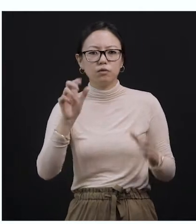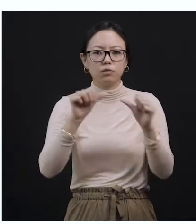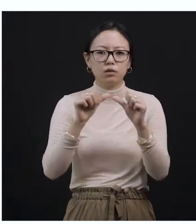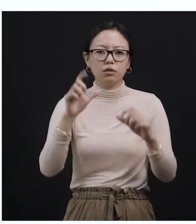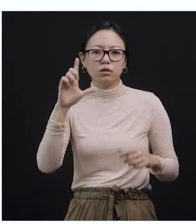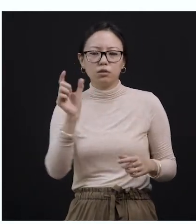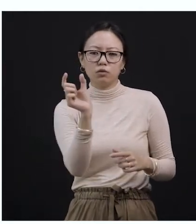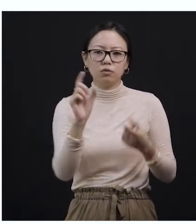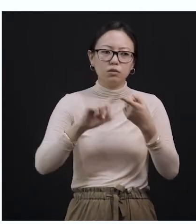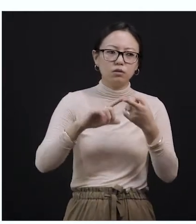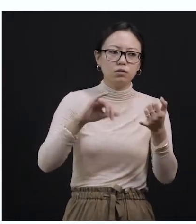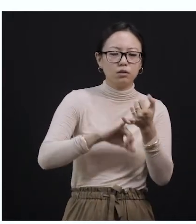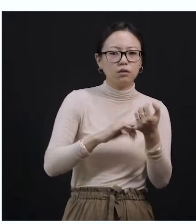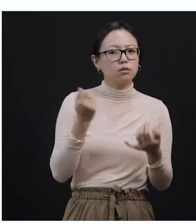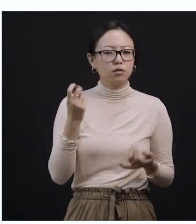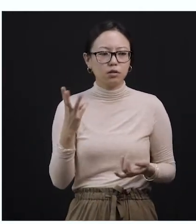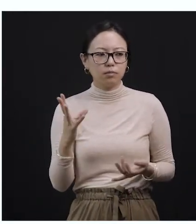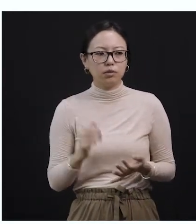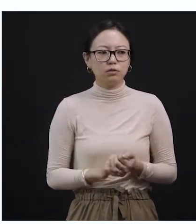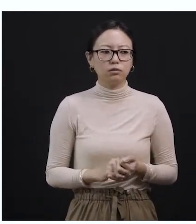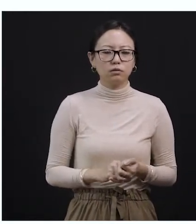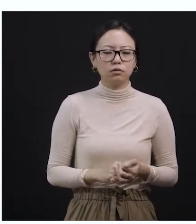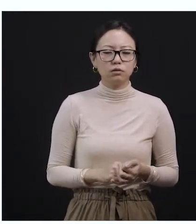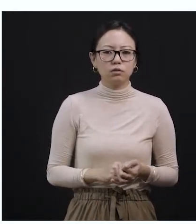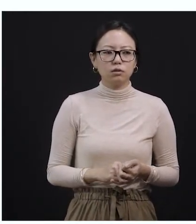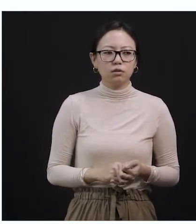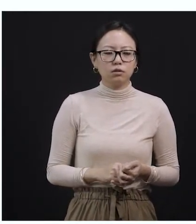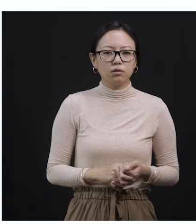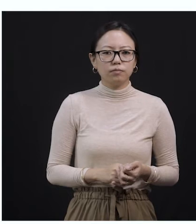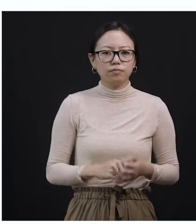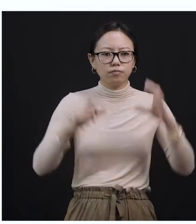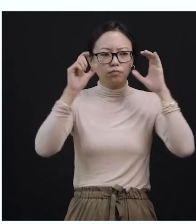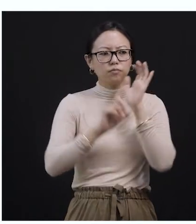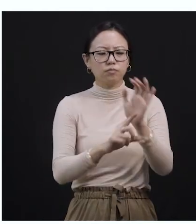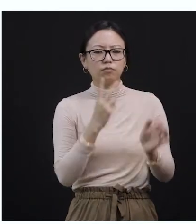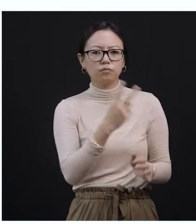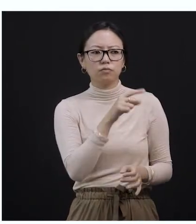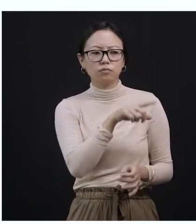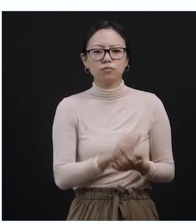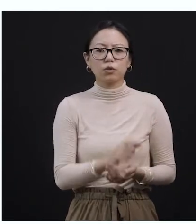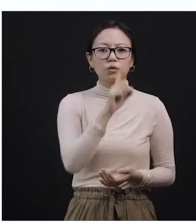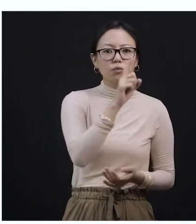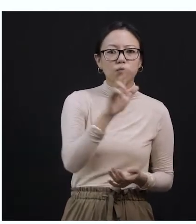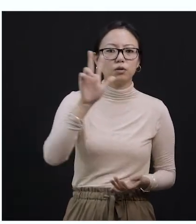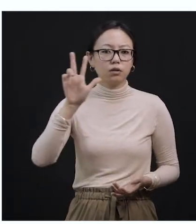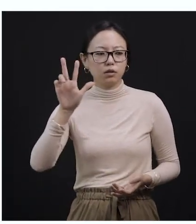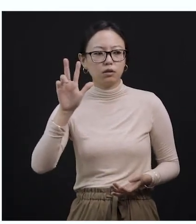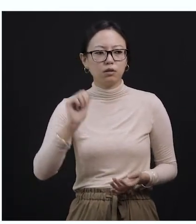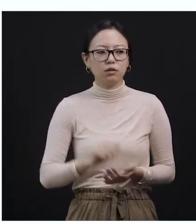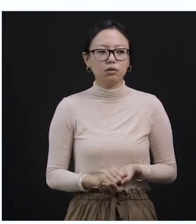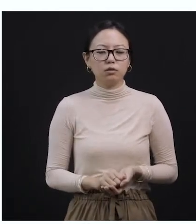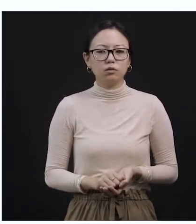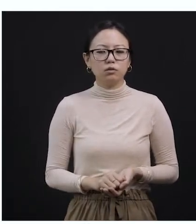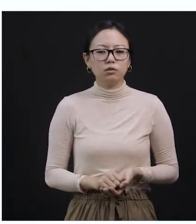the first number on the right. The number on the right is 8. Yes. So 8 is in